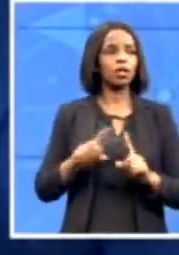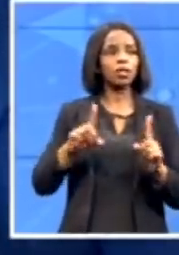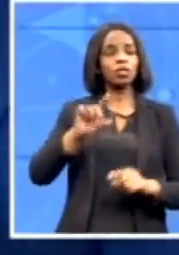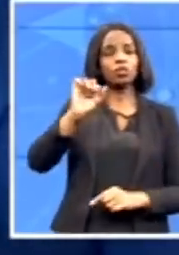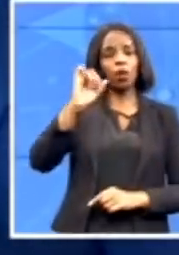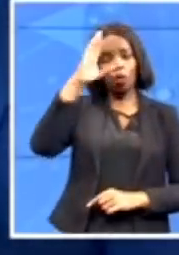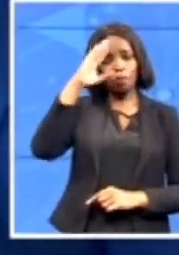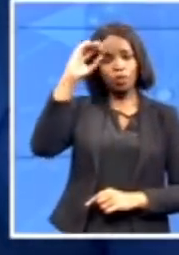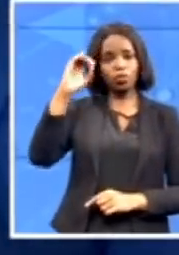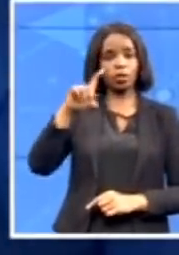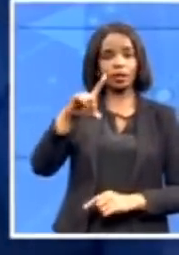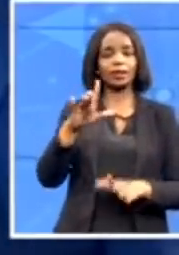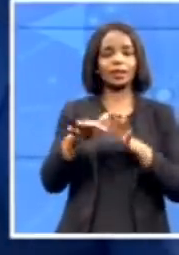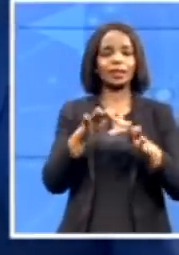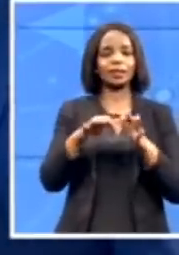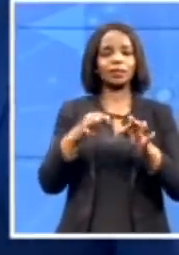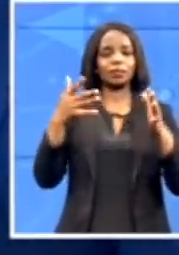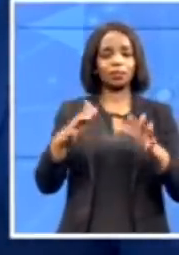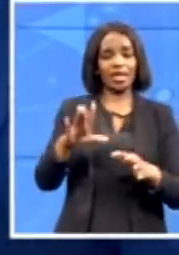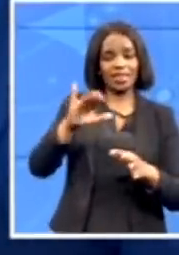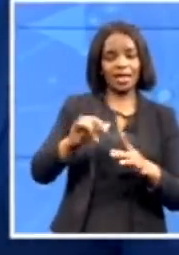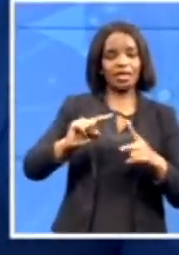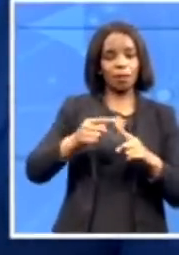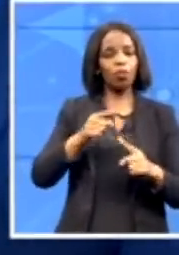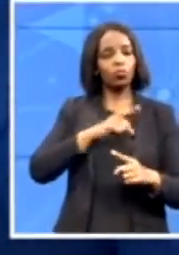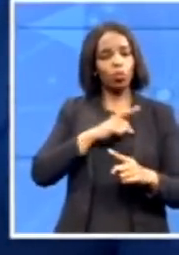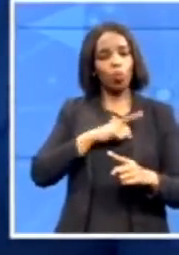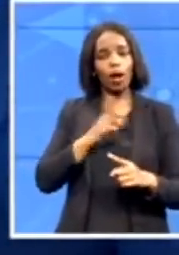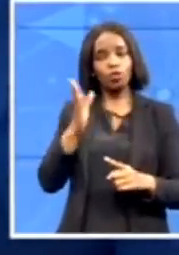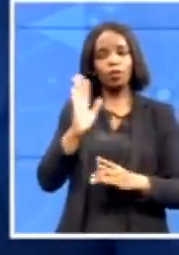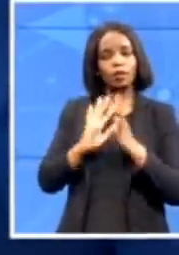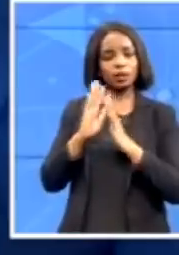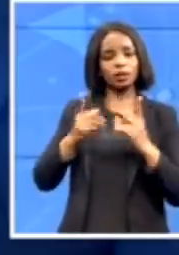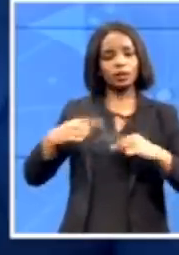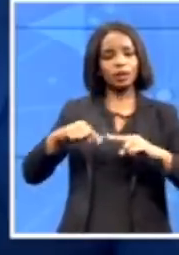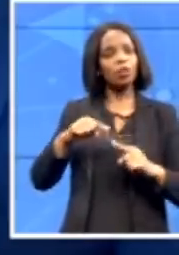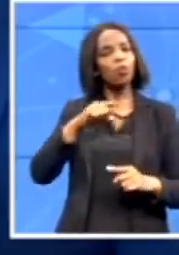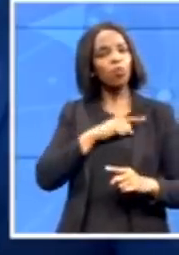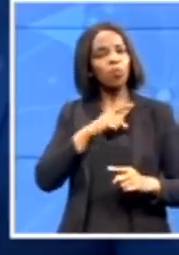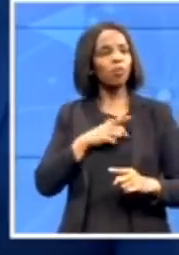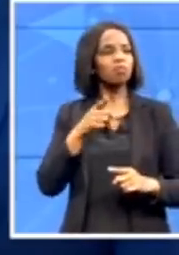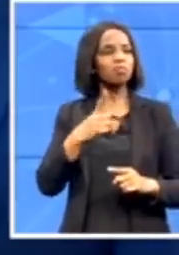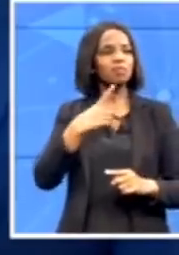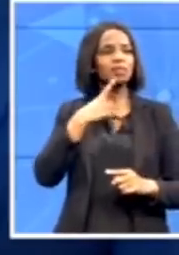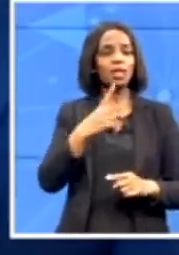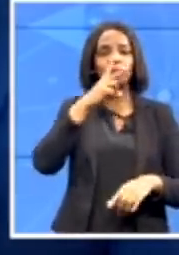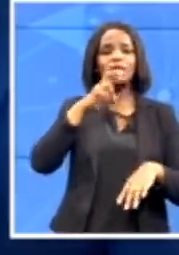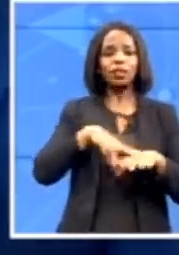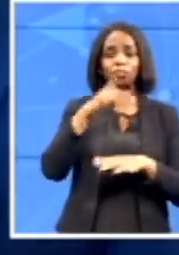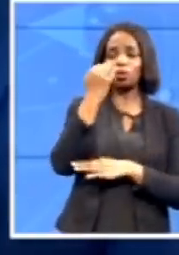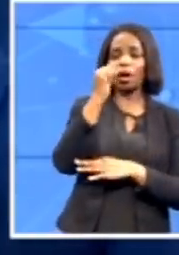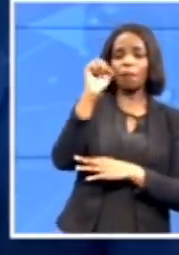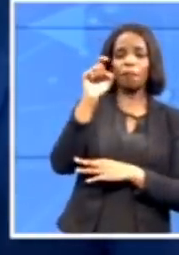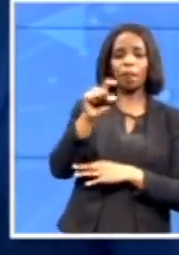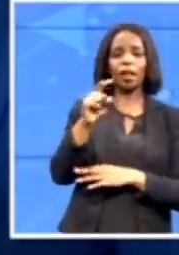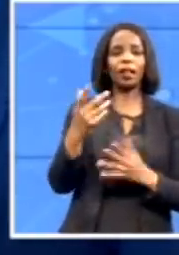that point and why the state is saying, well, this application or leave to appeal the judgment should not happen. It does not